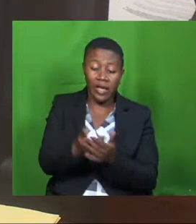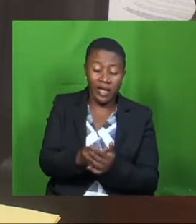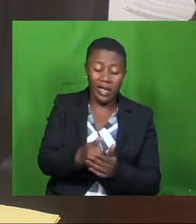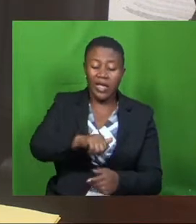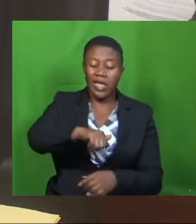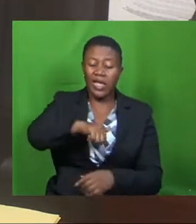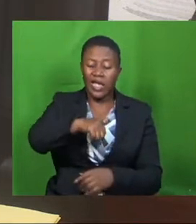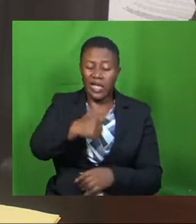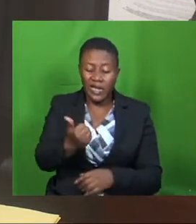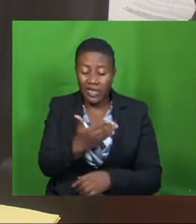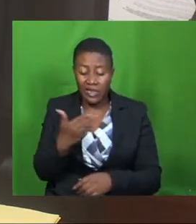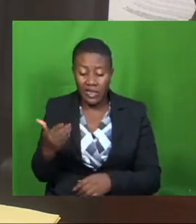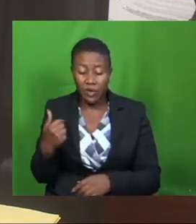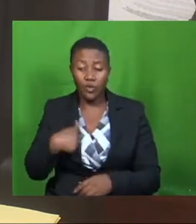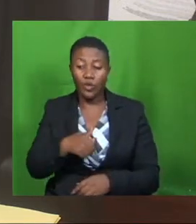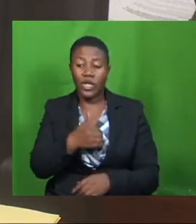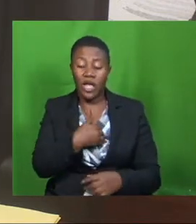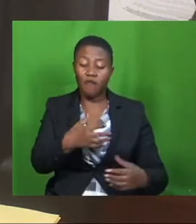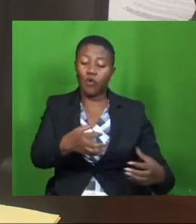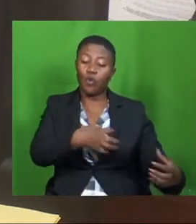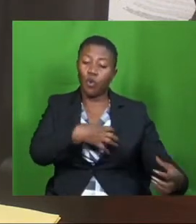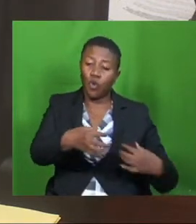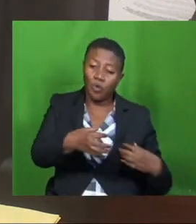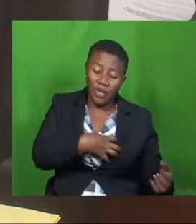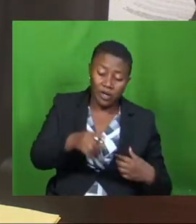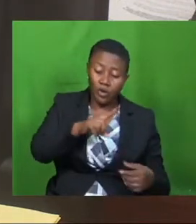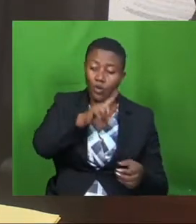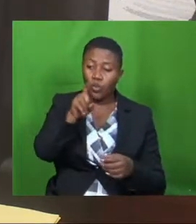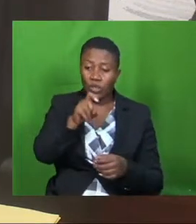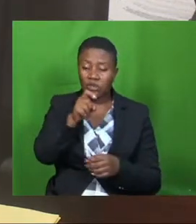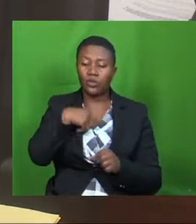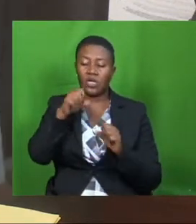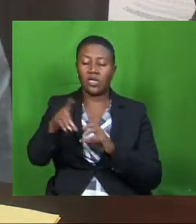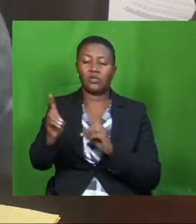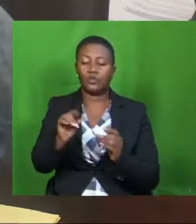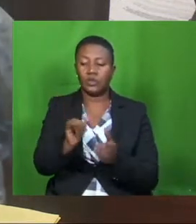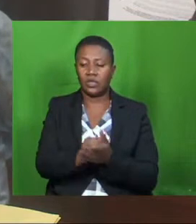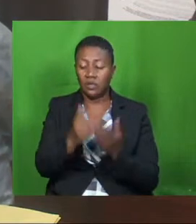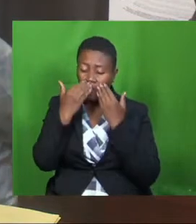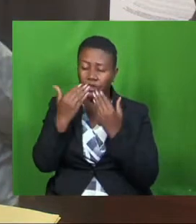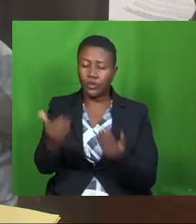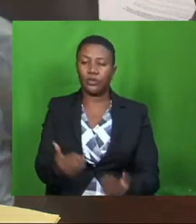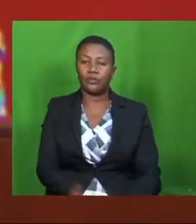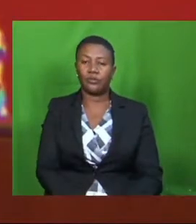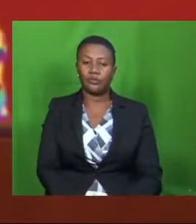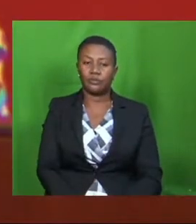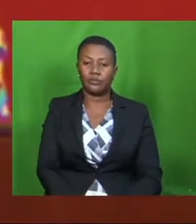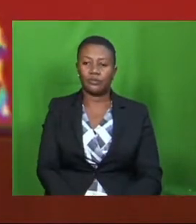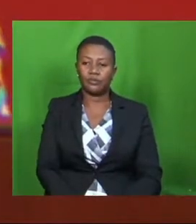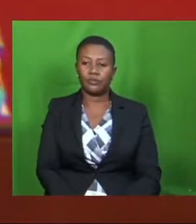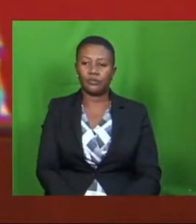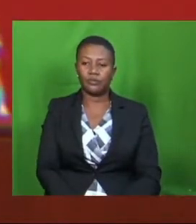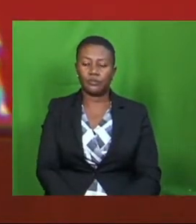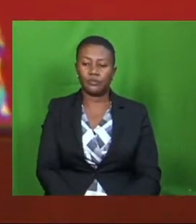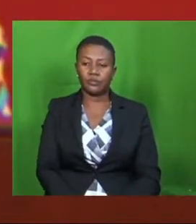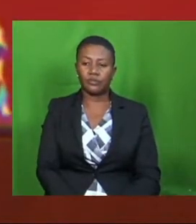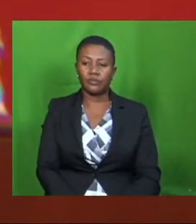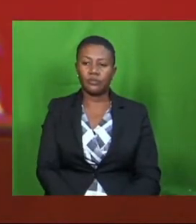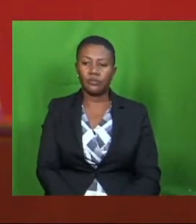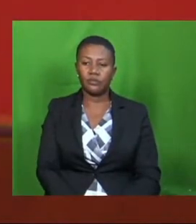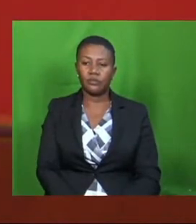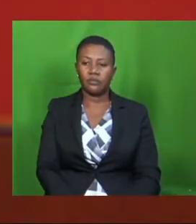doesn't lie within the remit of anybody to say that we will prevent you from bringing the paper to this House. That would be a dangerous precedent.